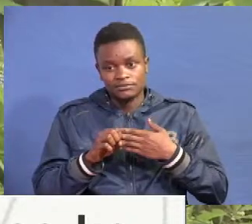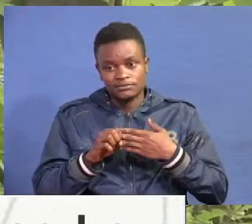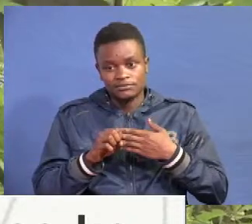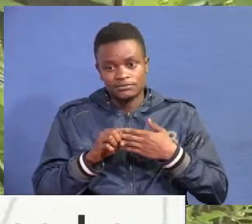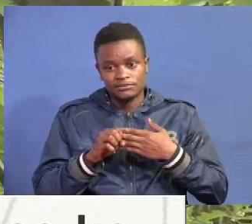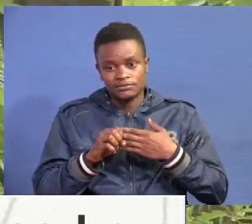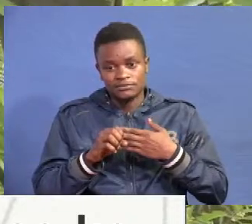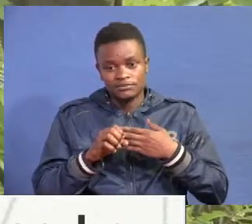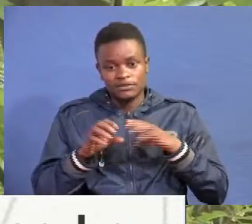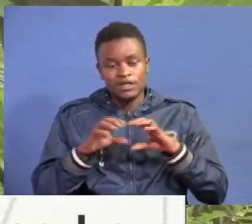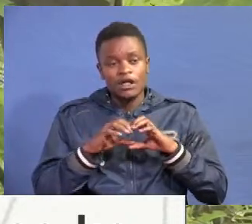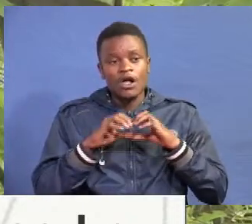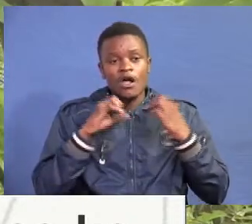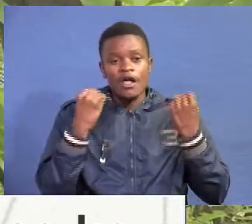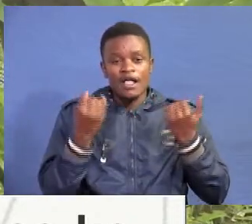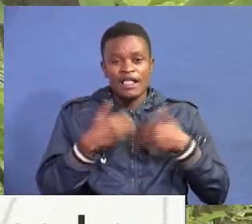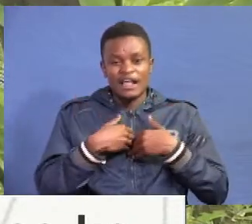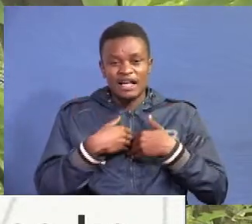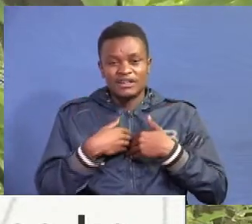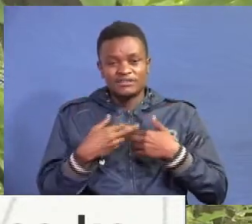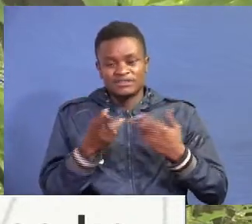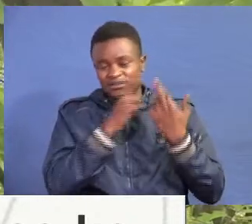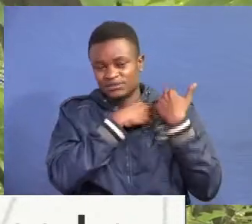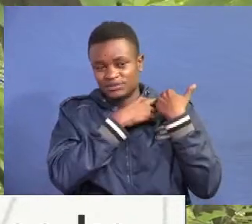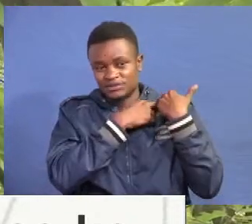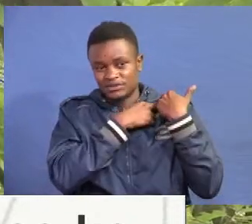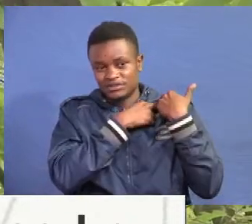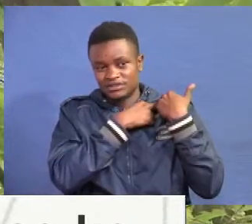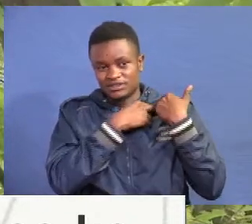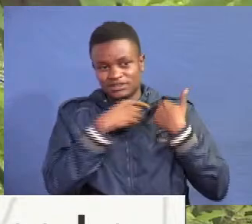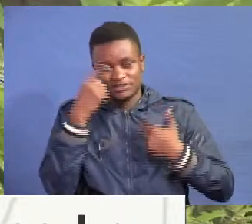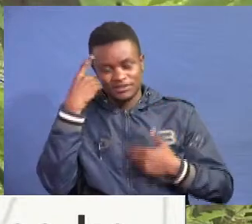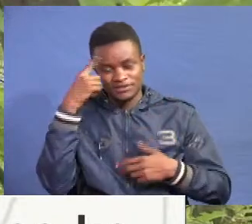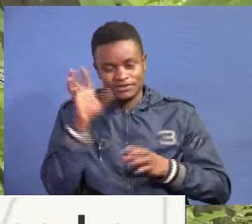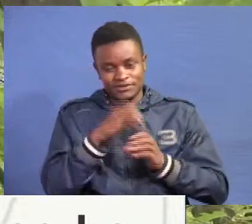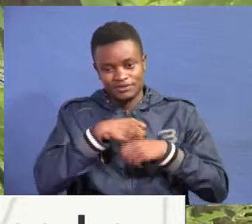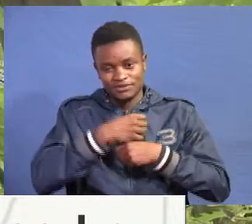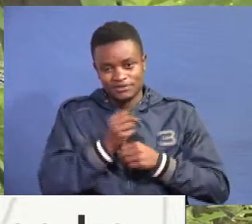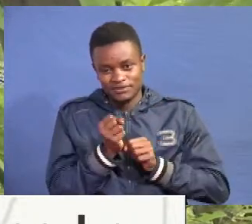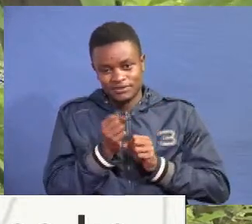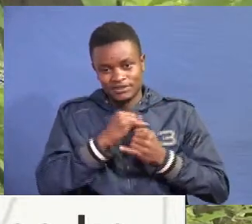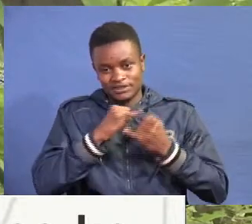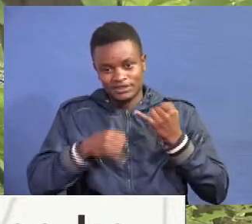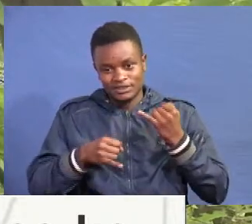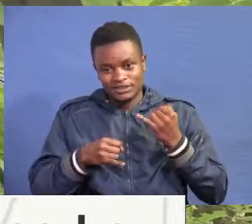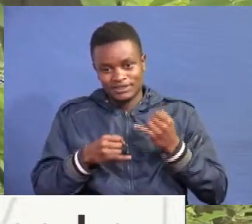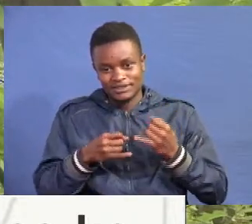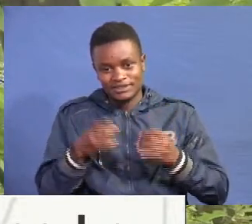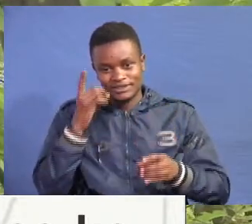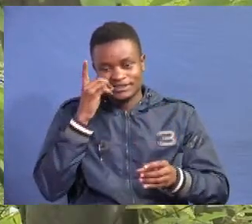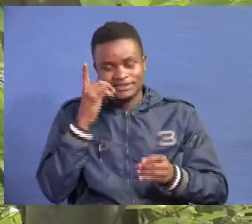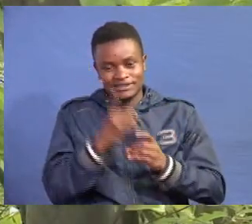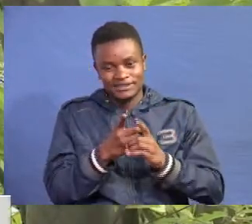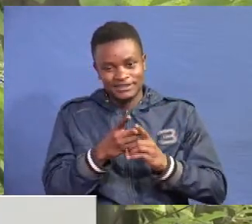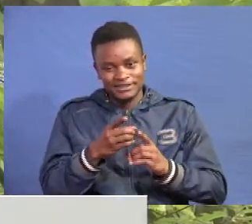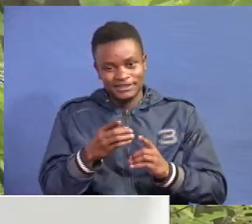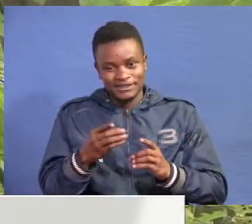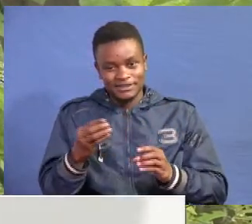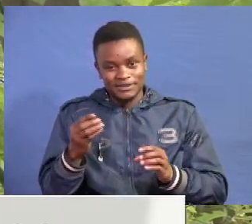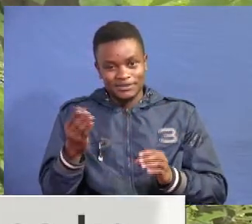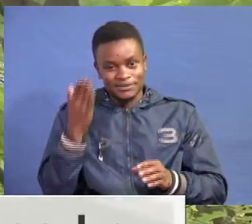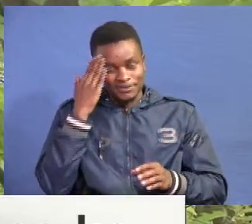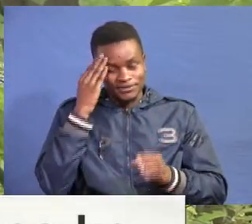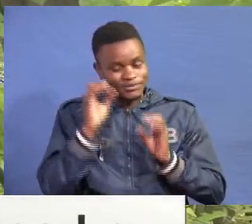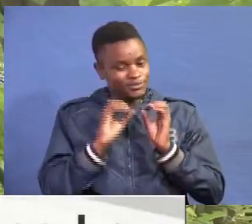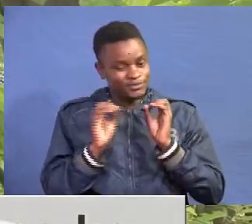Congress, of course, has the opportunity to make the final decision, but we don't know whether they will renew it